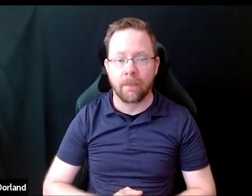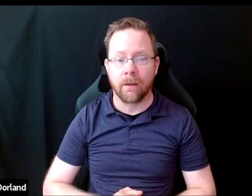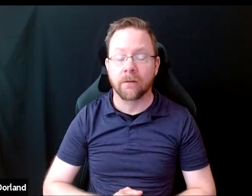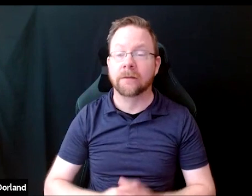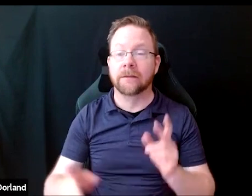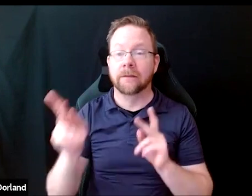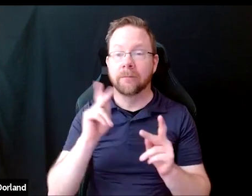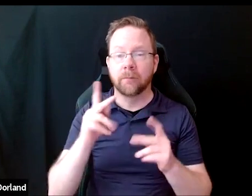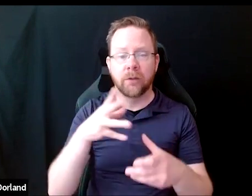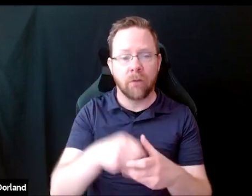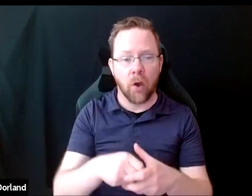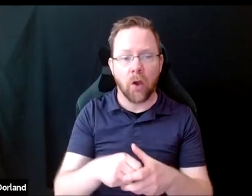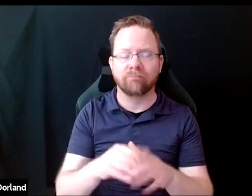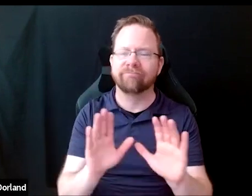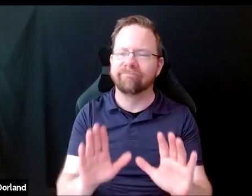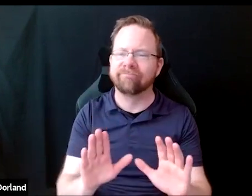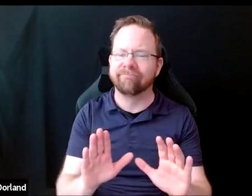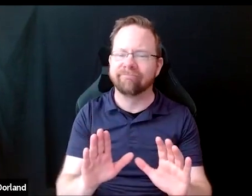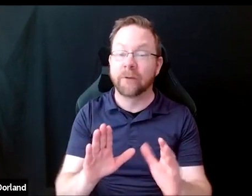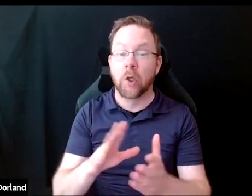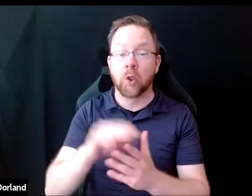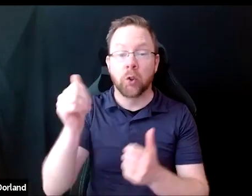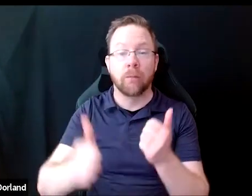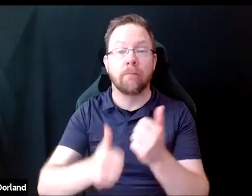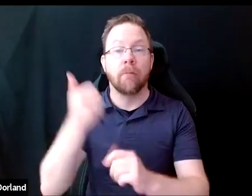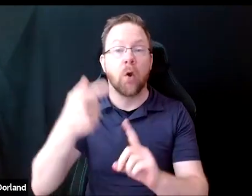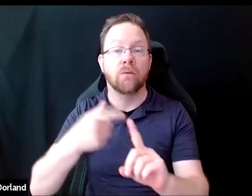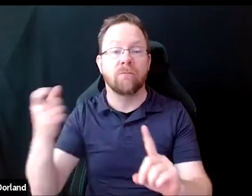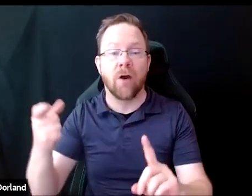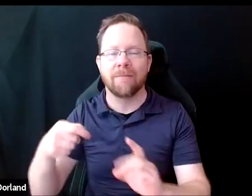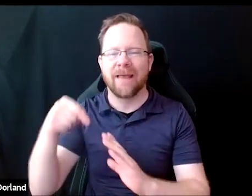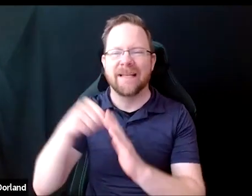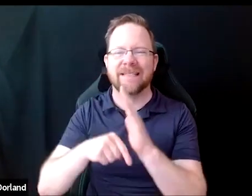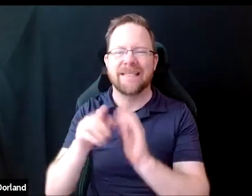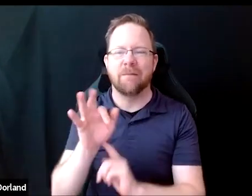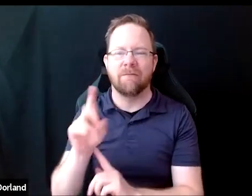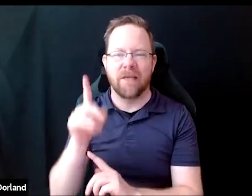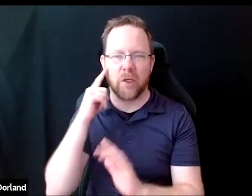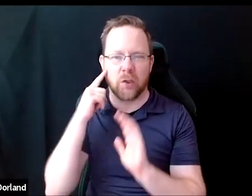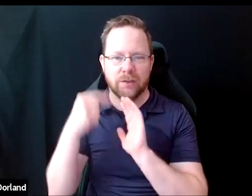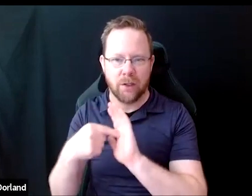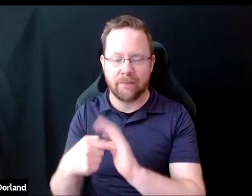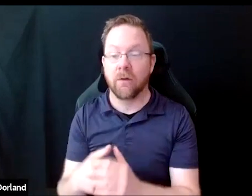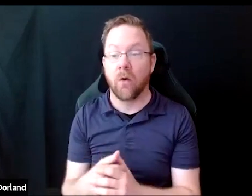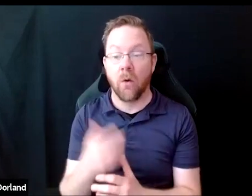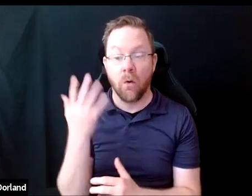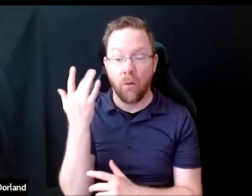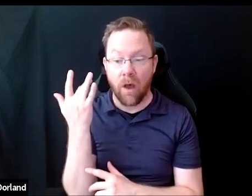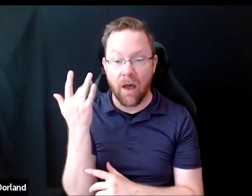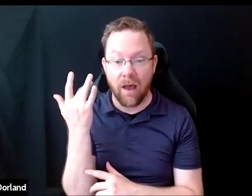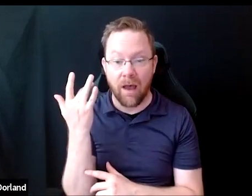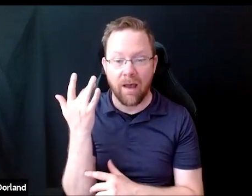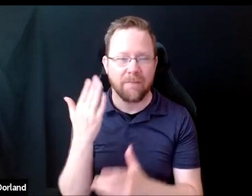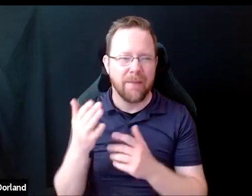Participants, however, responded that they learned the most from the deep field sonification. Perhaps this is because it was the 3rd and